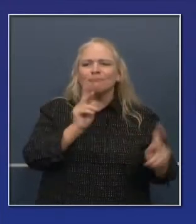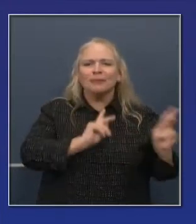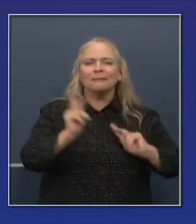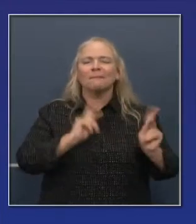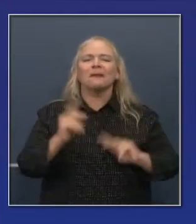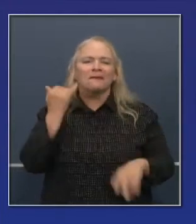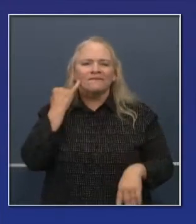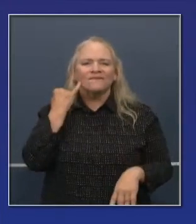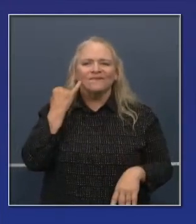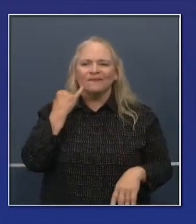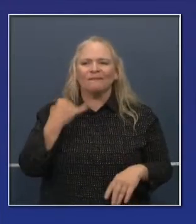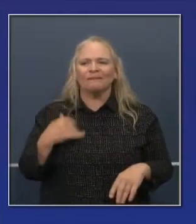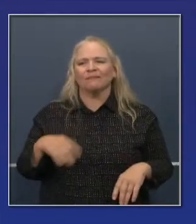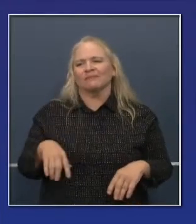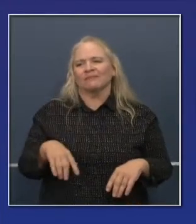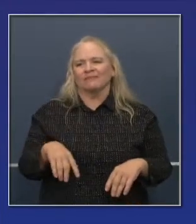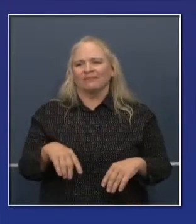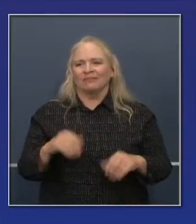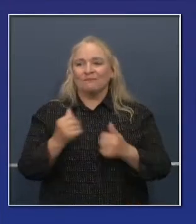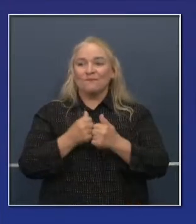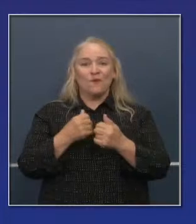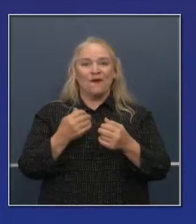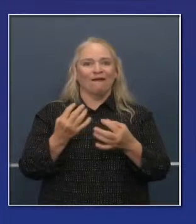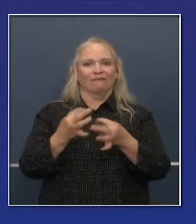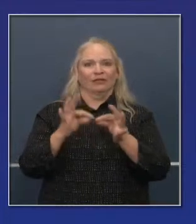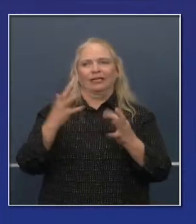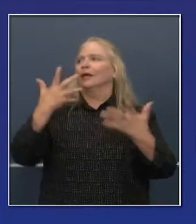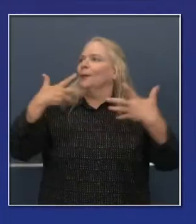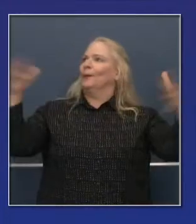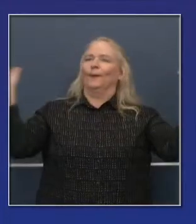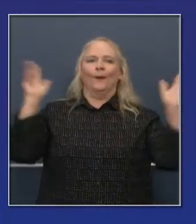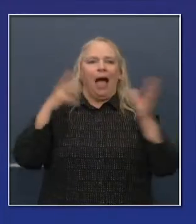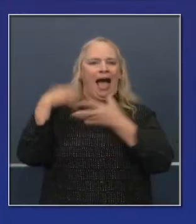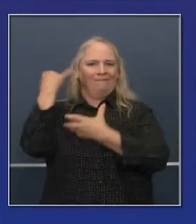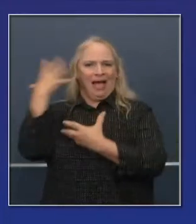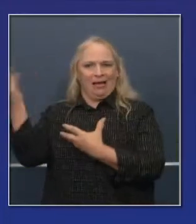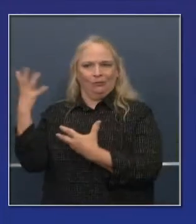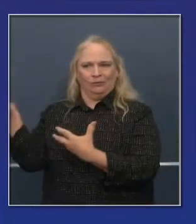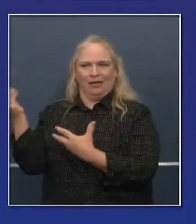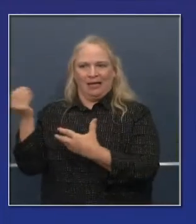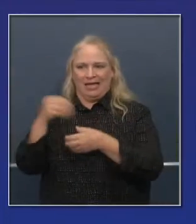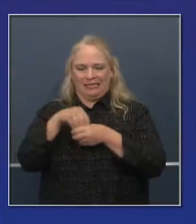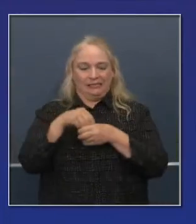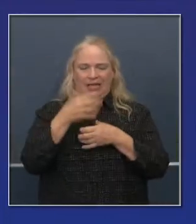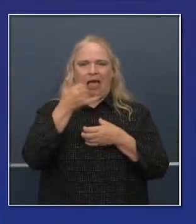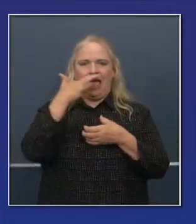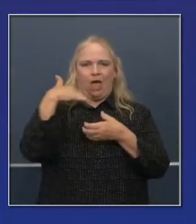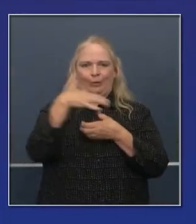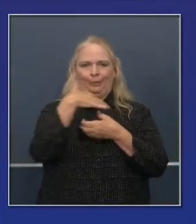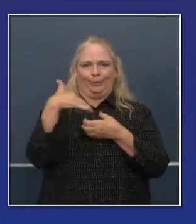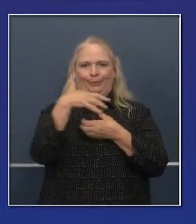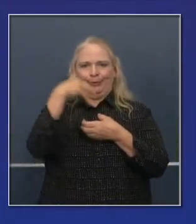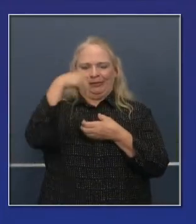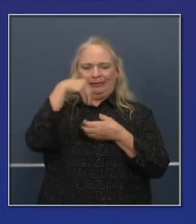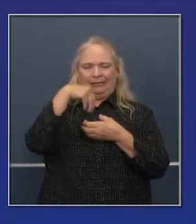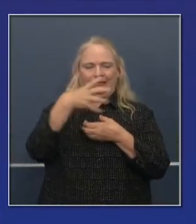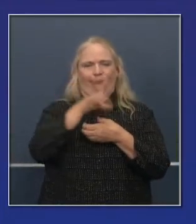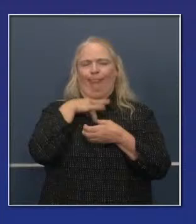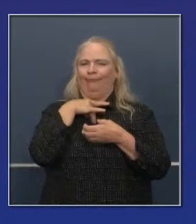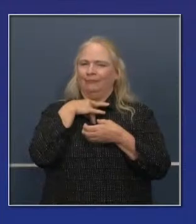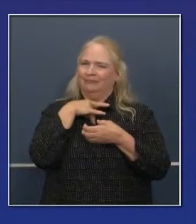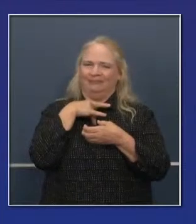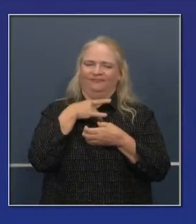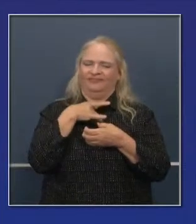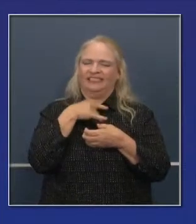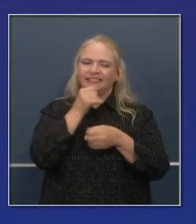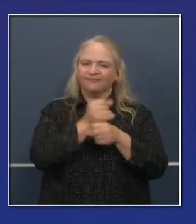air circulation. And we have seen, based upon contact tracing, based upon examples across not only this state,